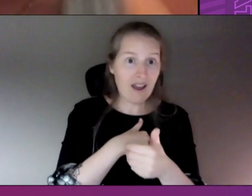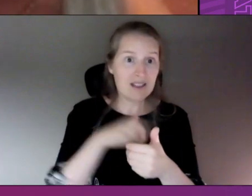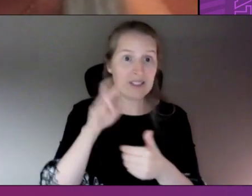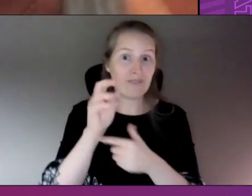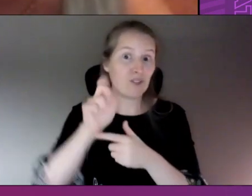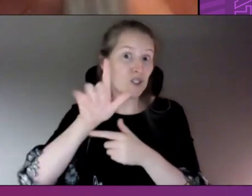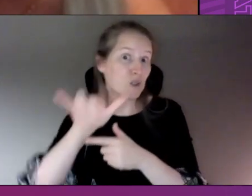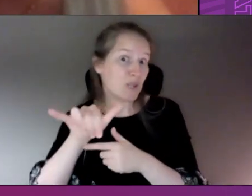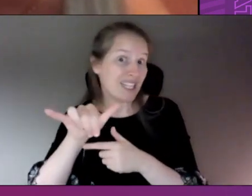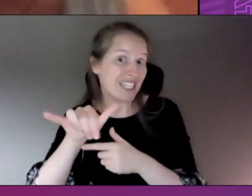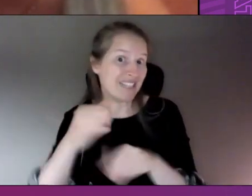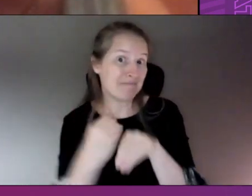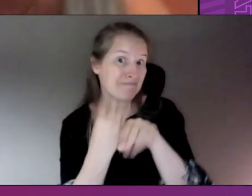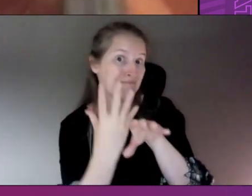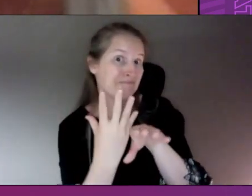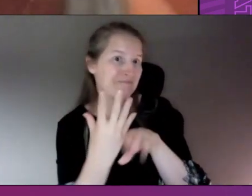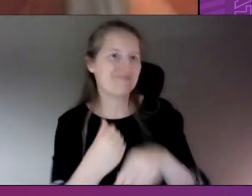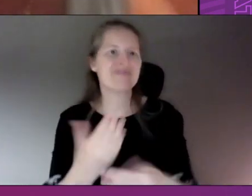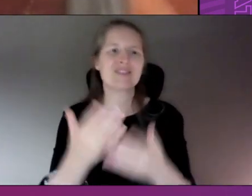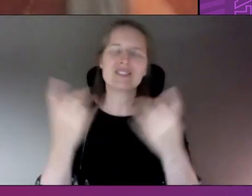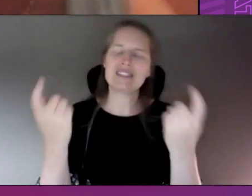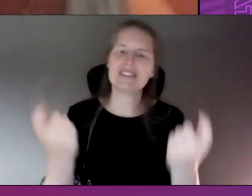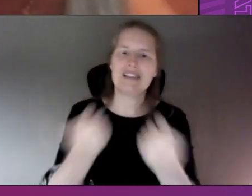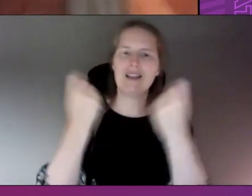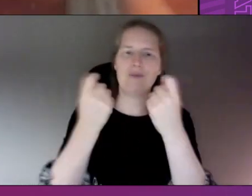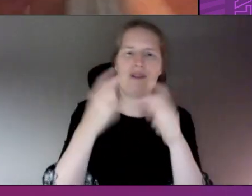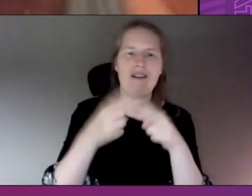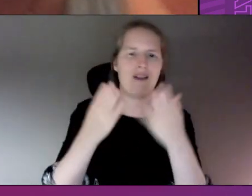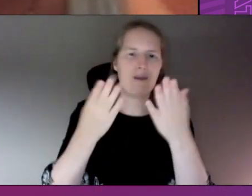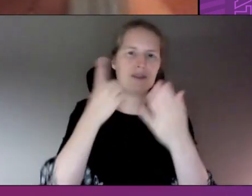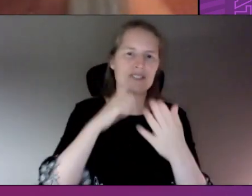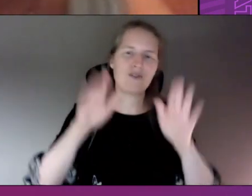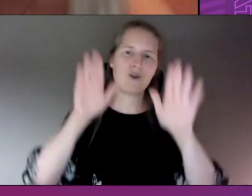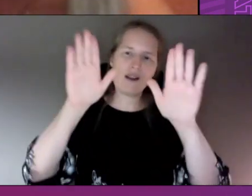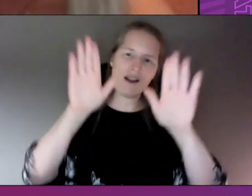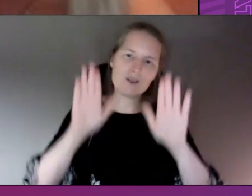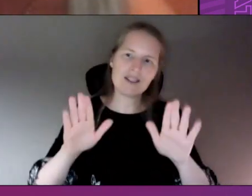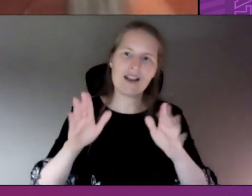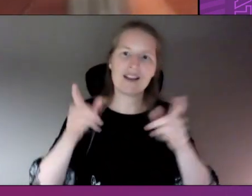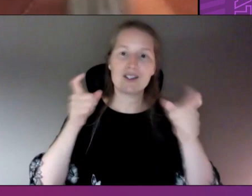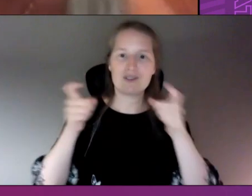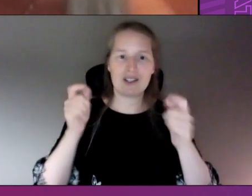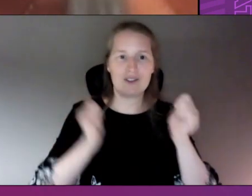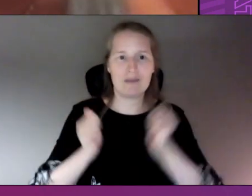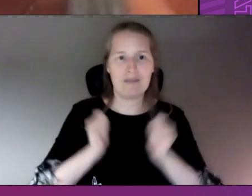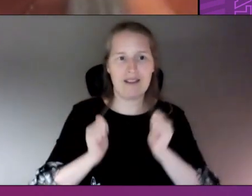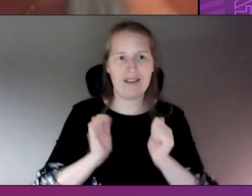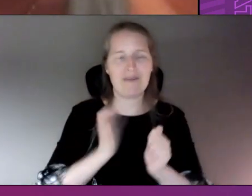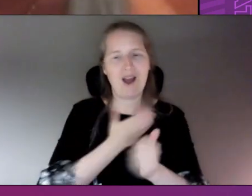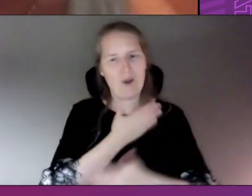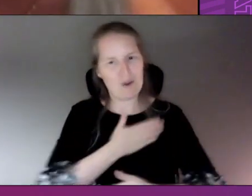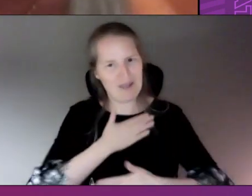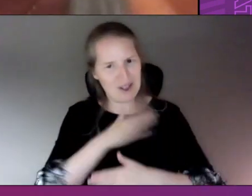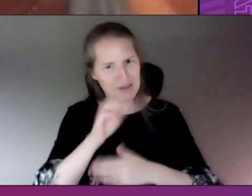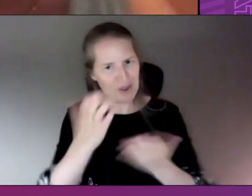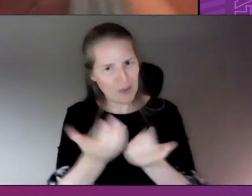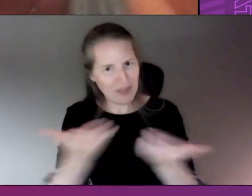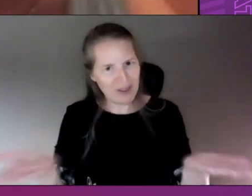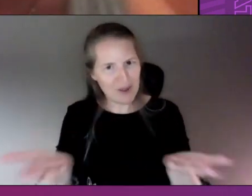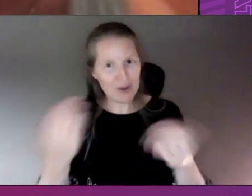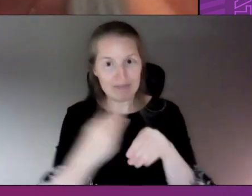this year to celebrate the nominees for Outstanding Direction in a Play. It has been our pleasure to be with you in this virtual